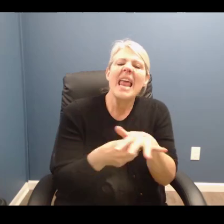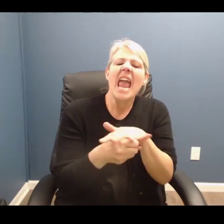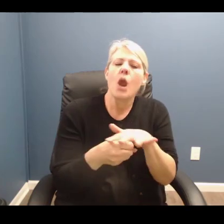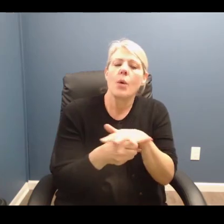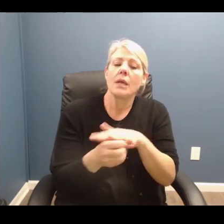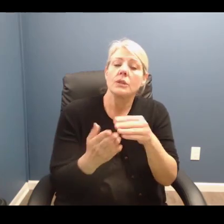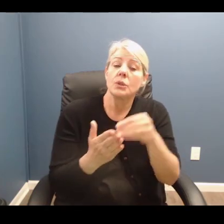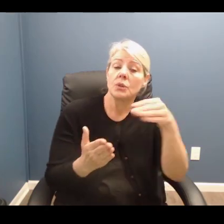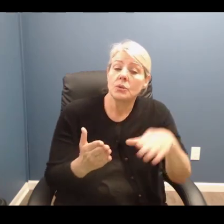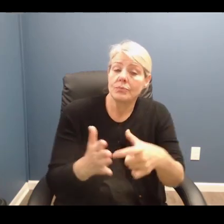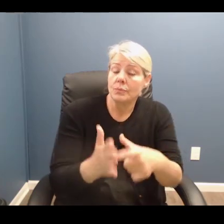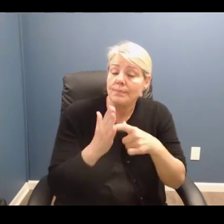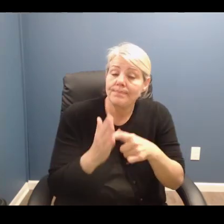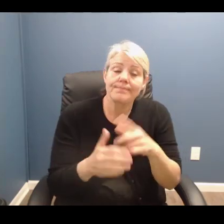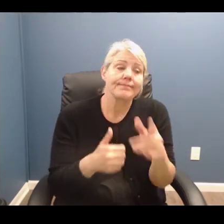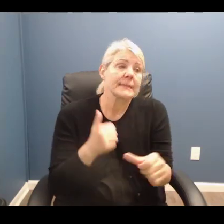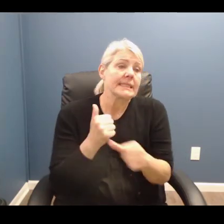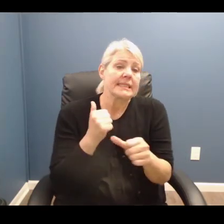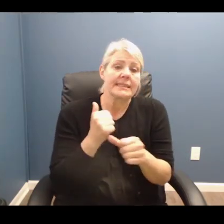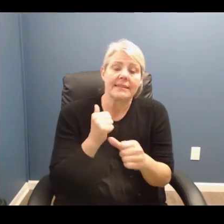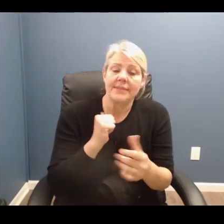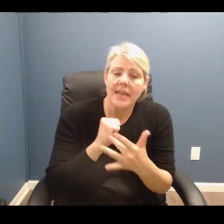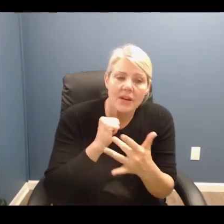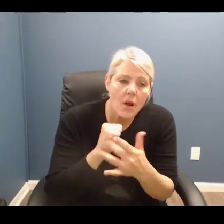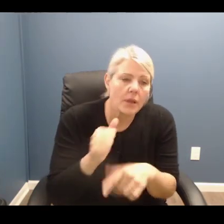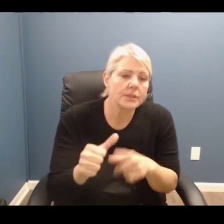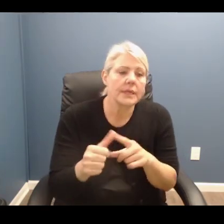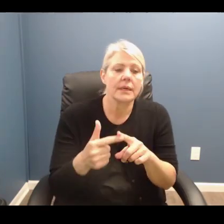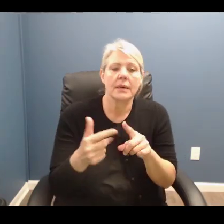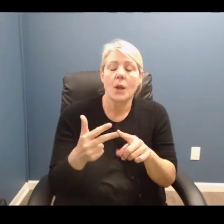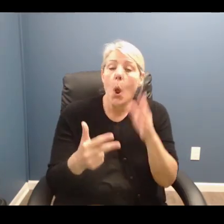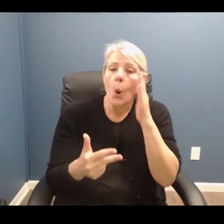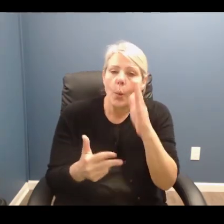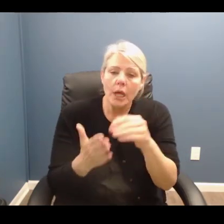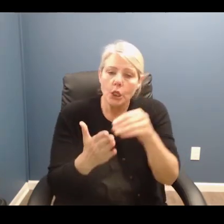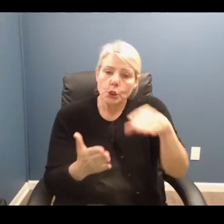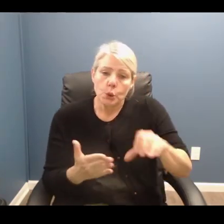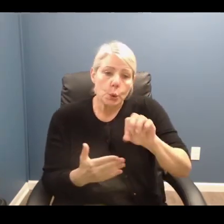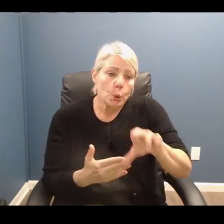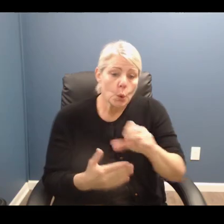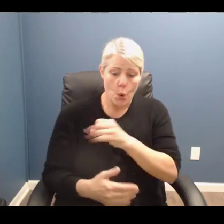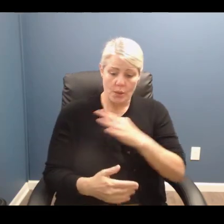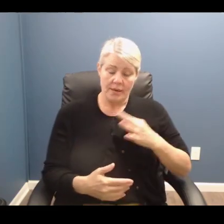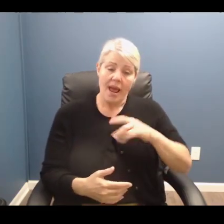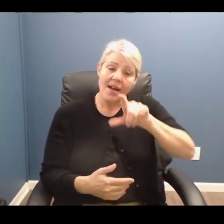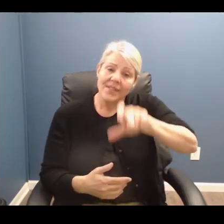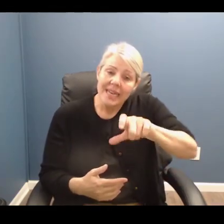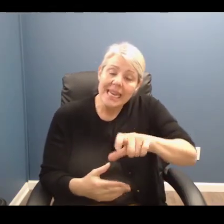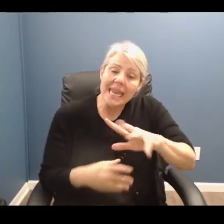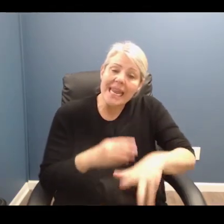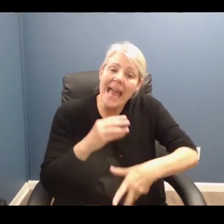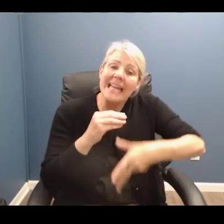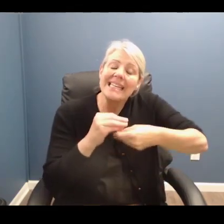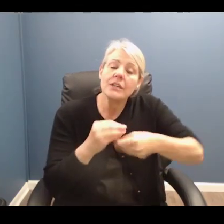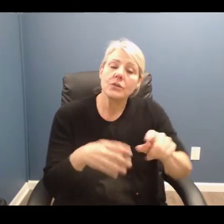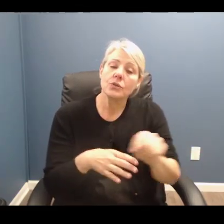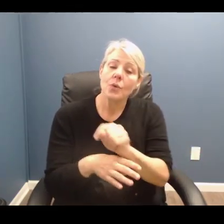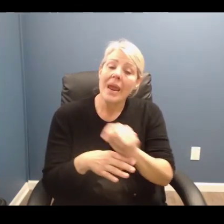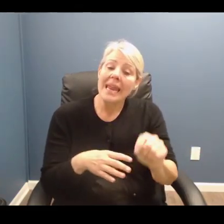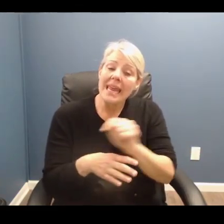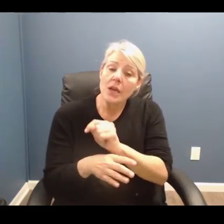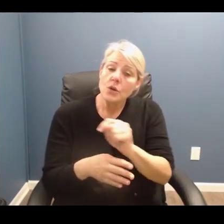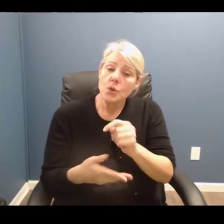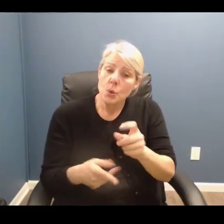assistive technology? Will the student, staff, or both need training to facilitate the student's use of the